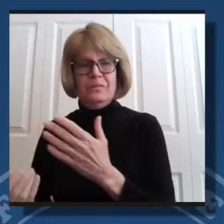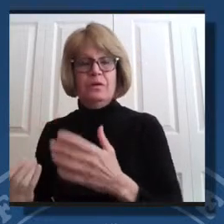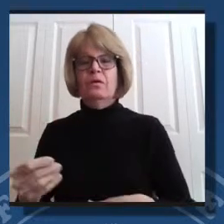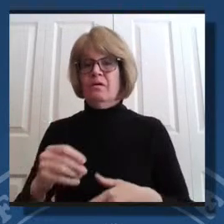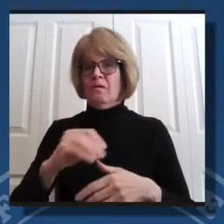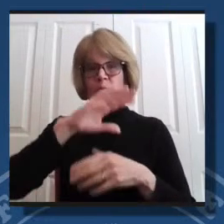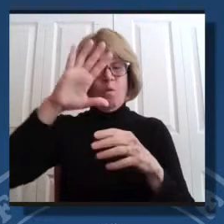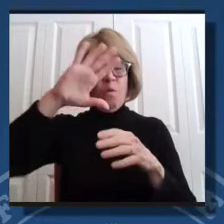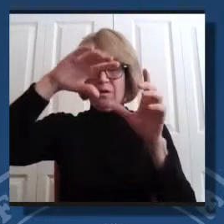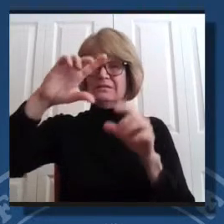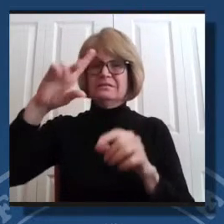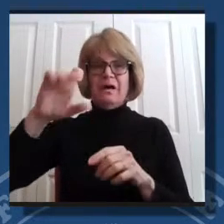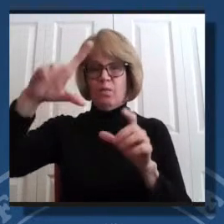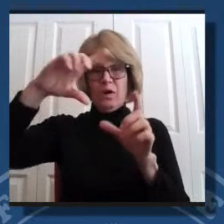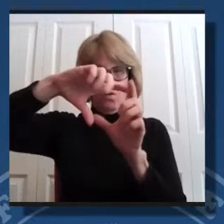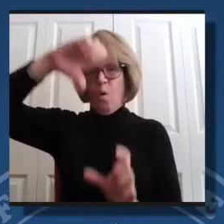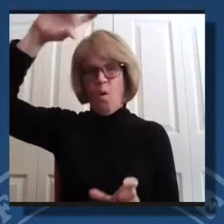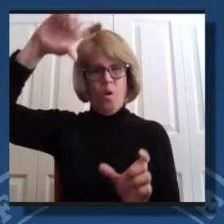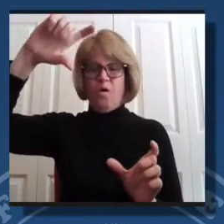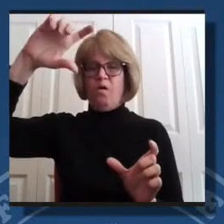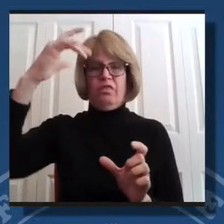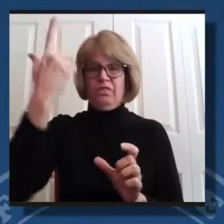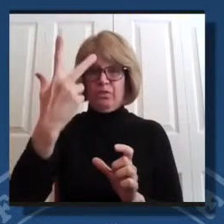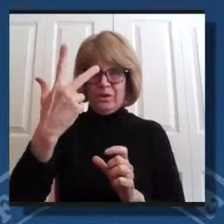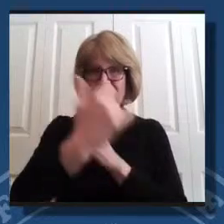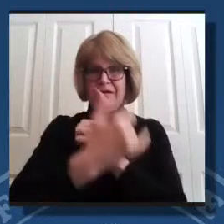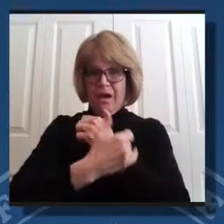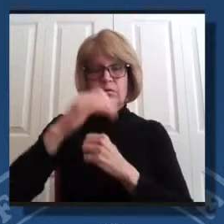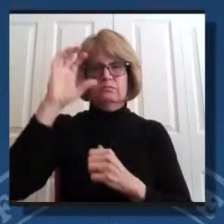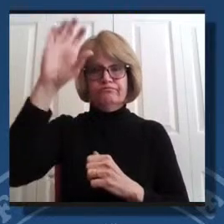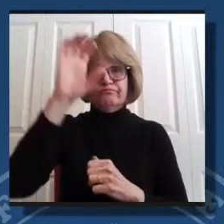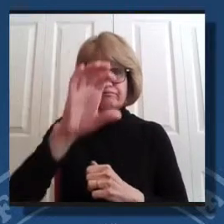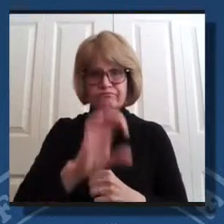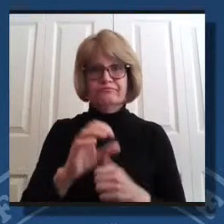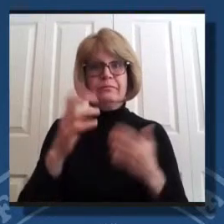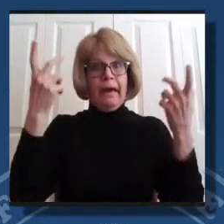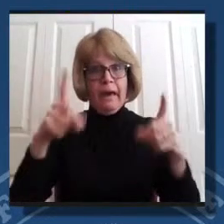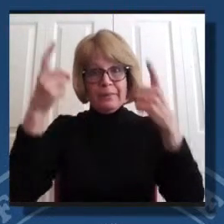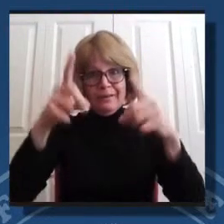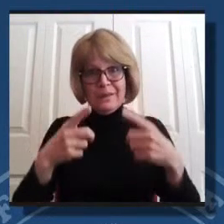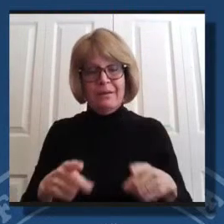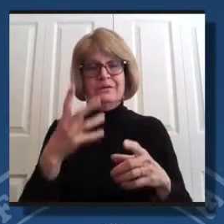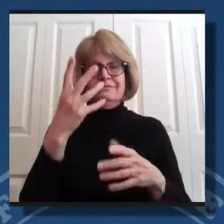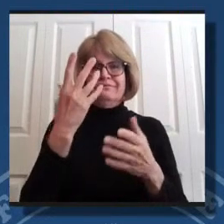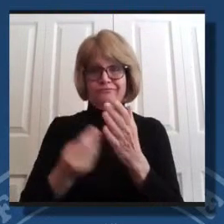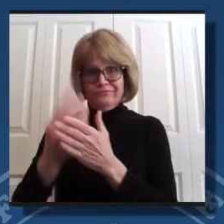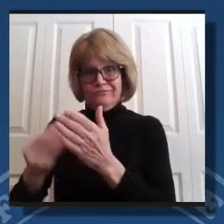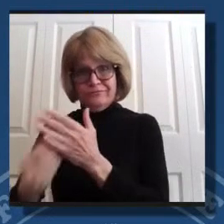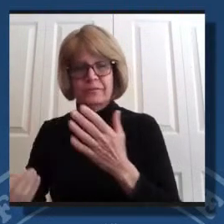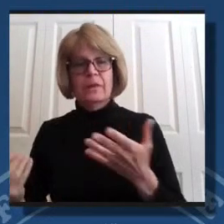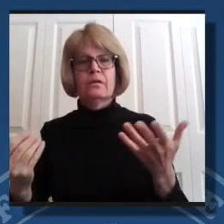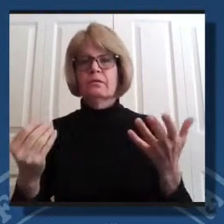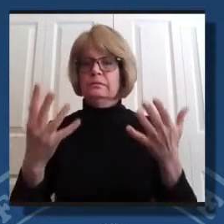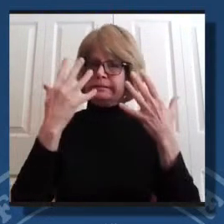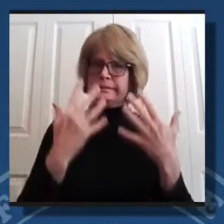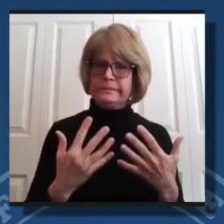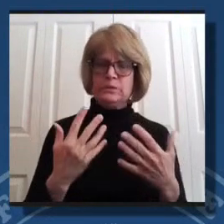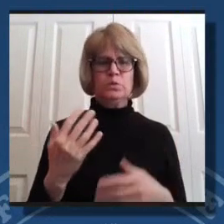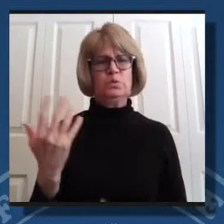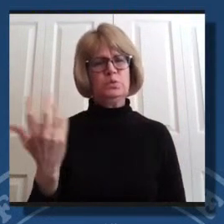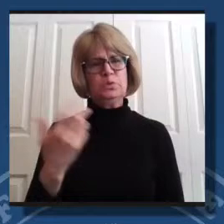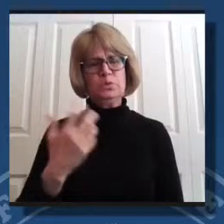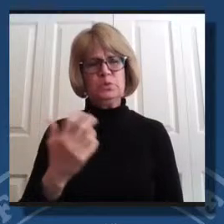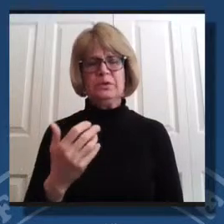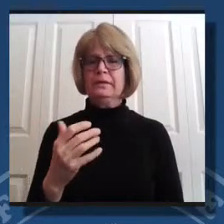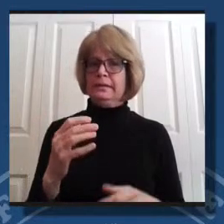counties. The trend is sobering, but more sobering is these fatalities involve members of our community and